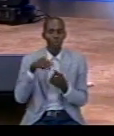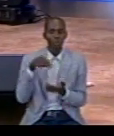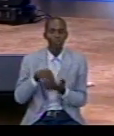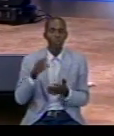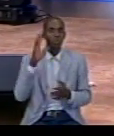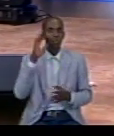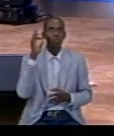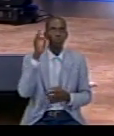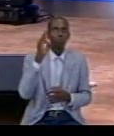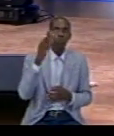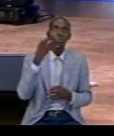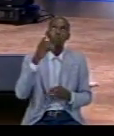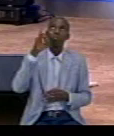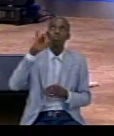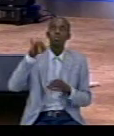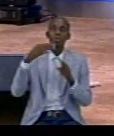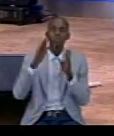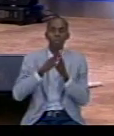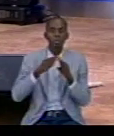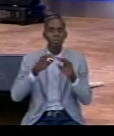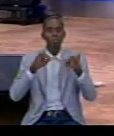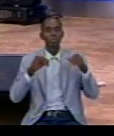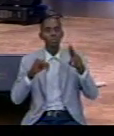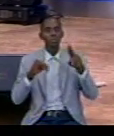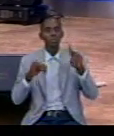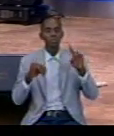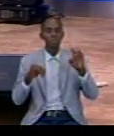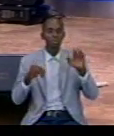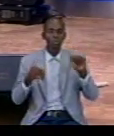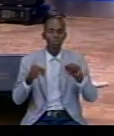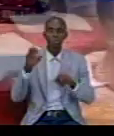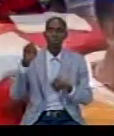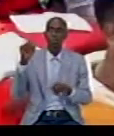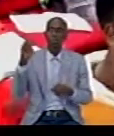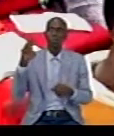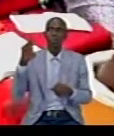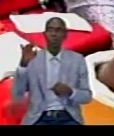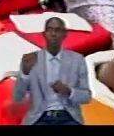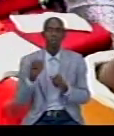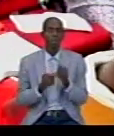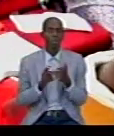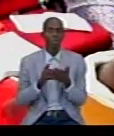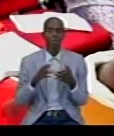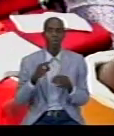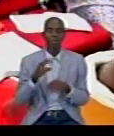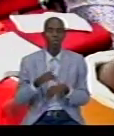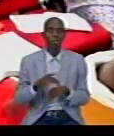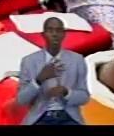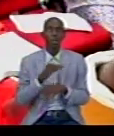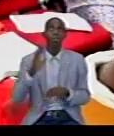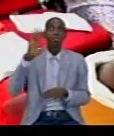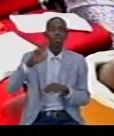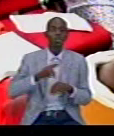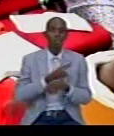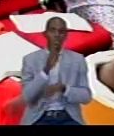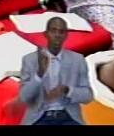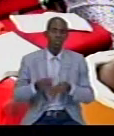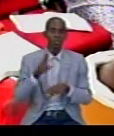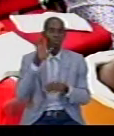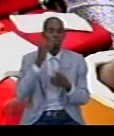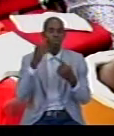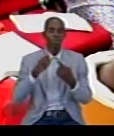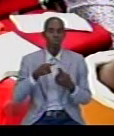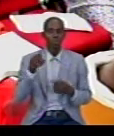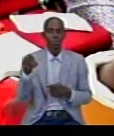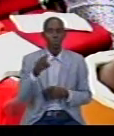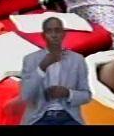in Jerusalem, Judea, Samaria, to the uttermost part of the earth. And his nature will come into you. And